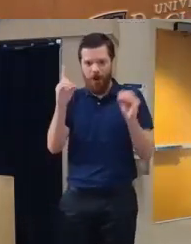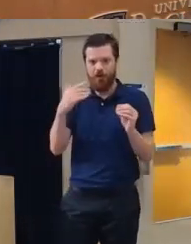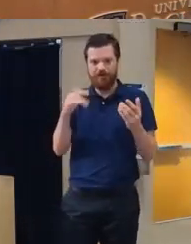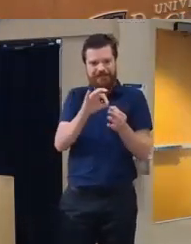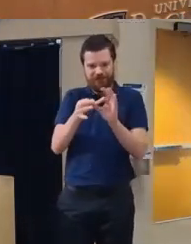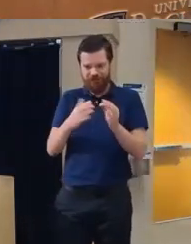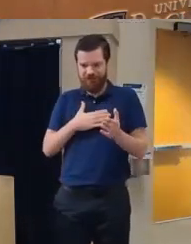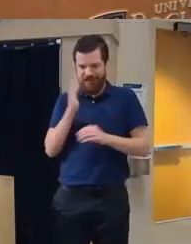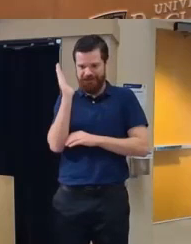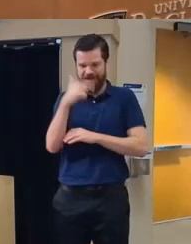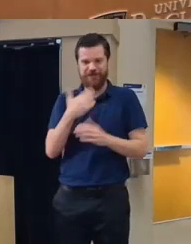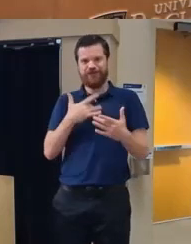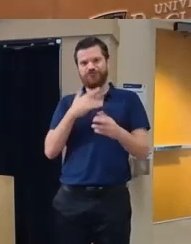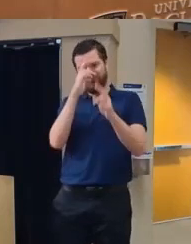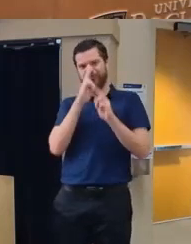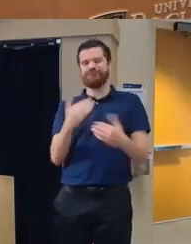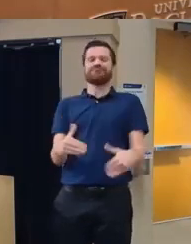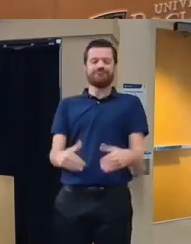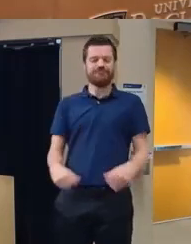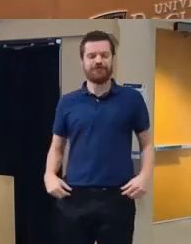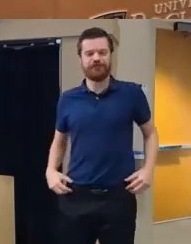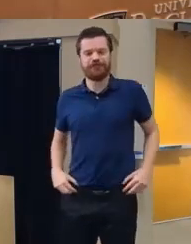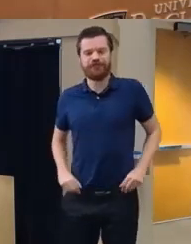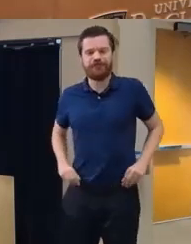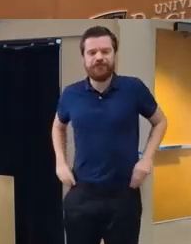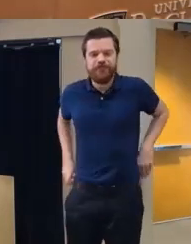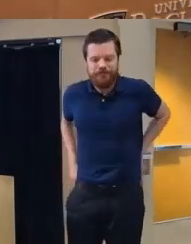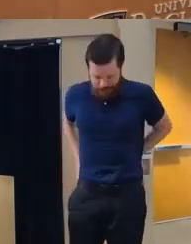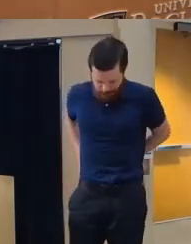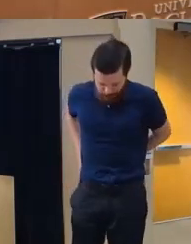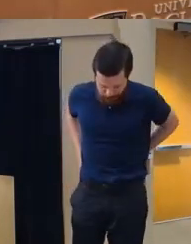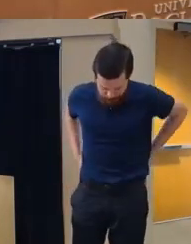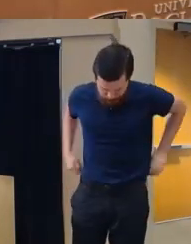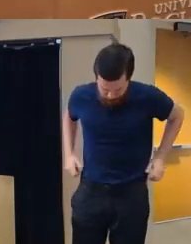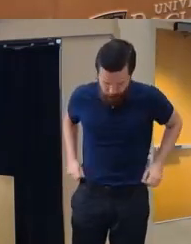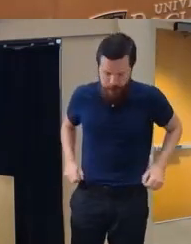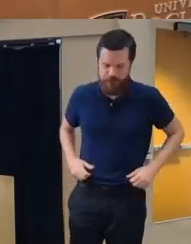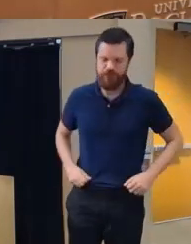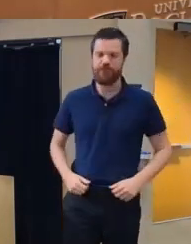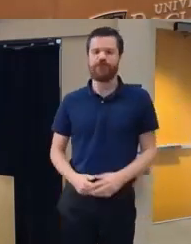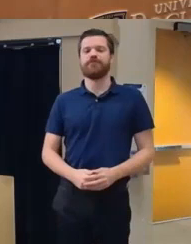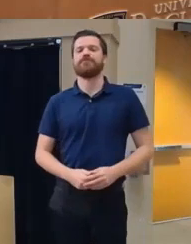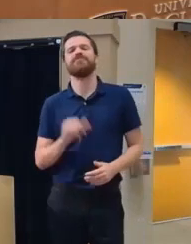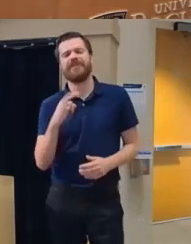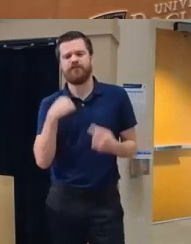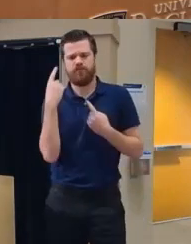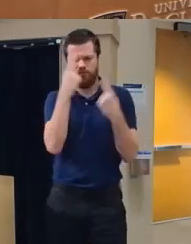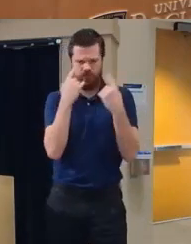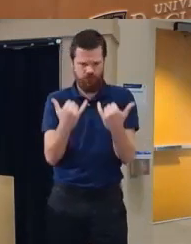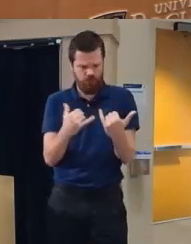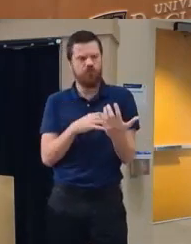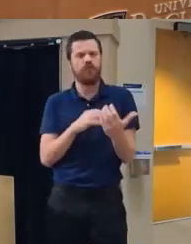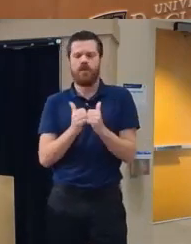honored. Okay, that's great. Okay, so when we think about how would we take